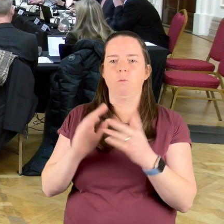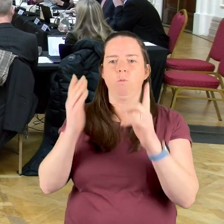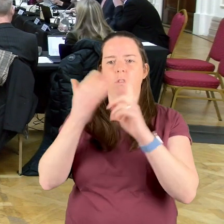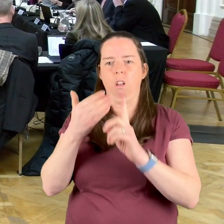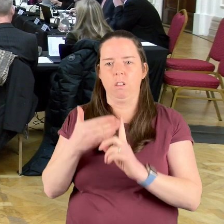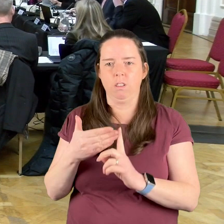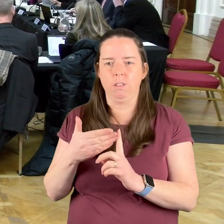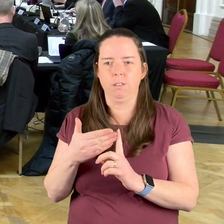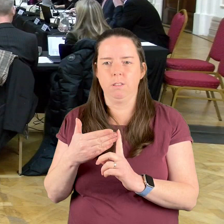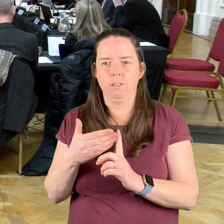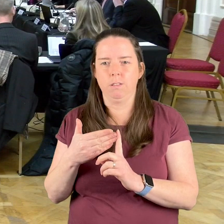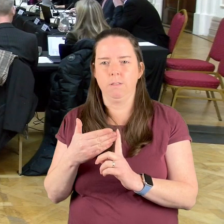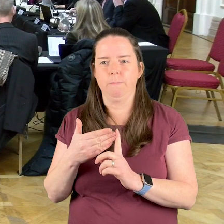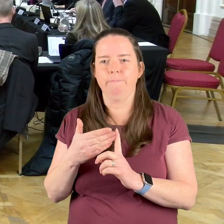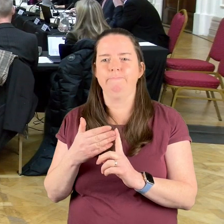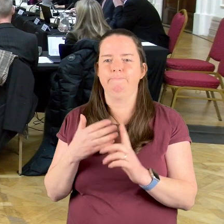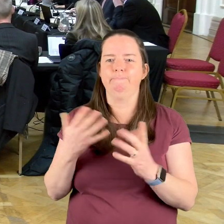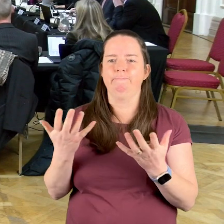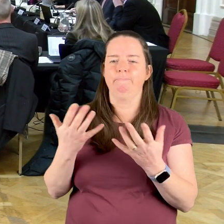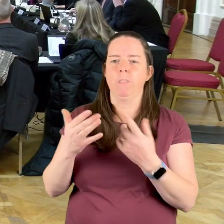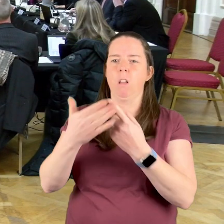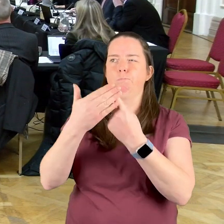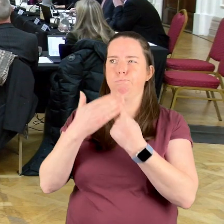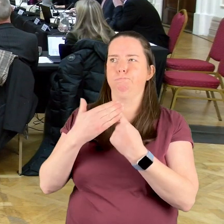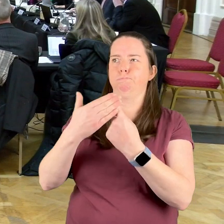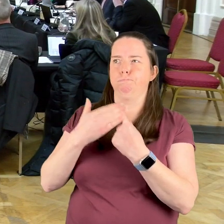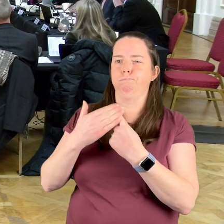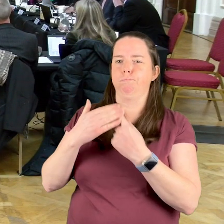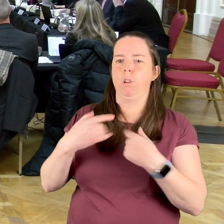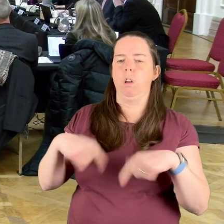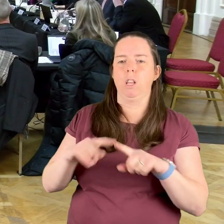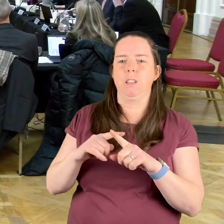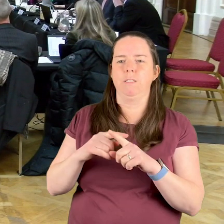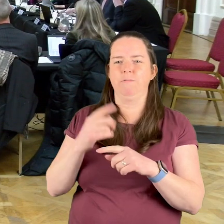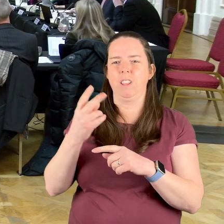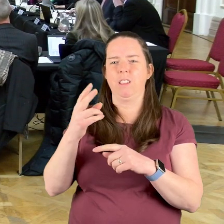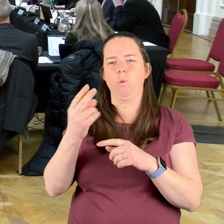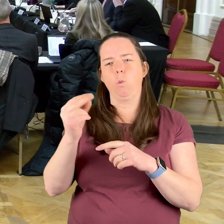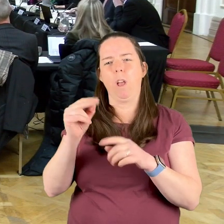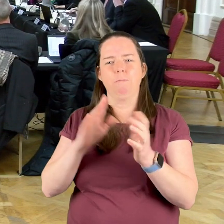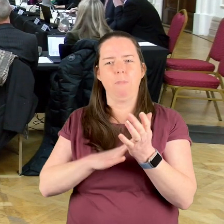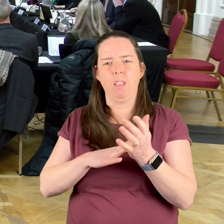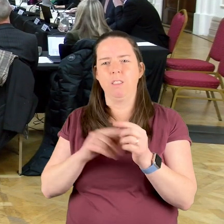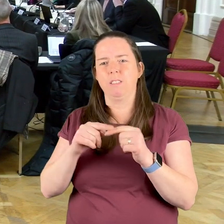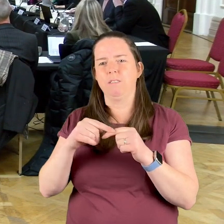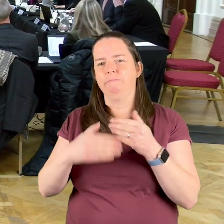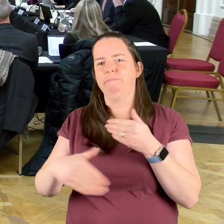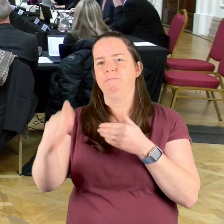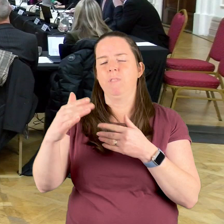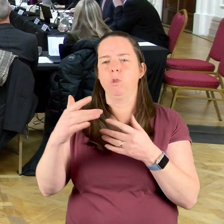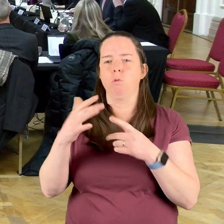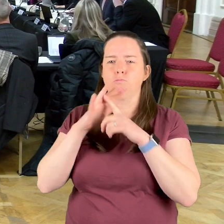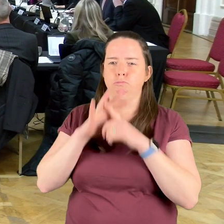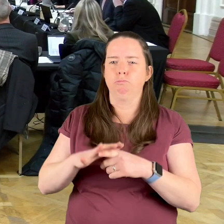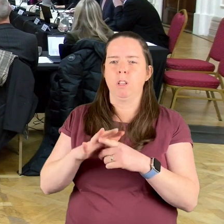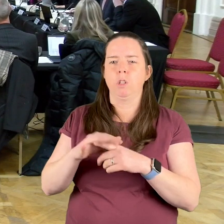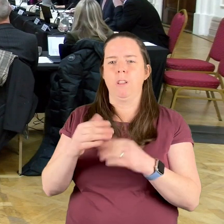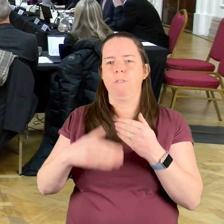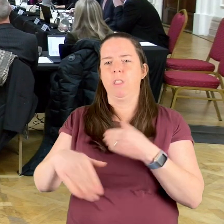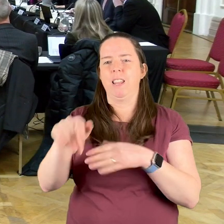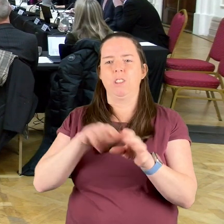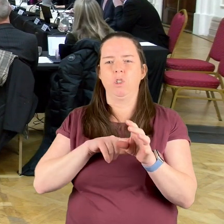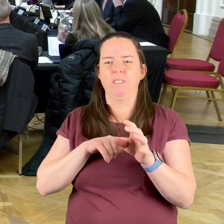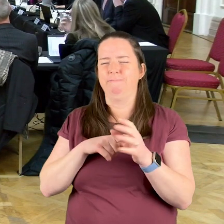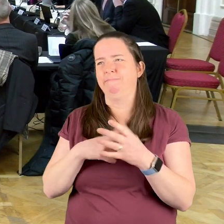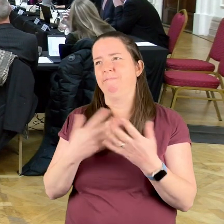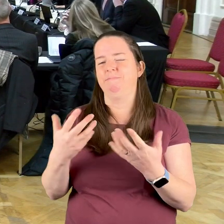financial targets that we will have. There will be a lot of pressure on us over the next 12 months. So the pressure for the remaining part